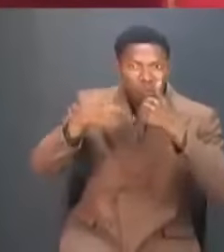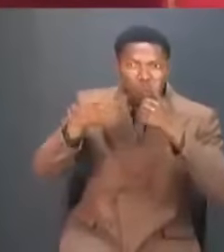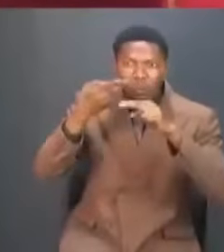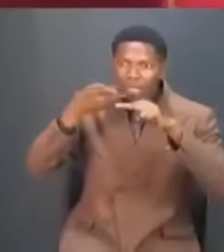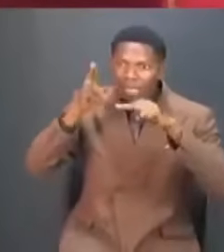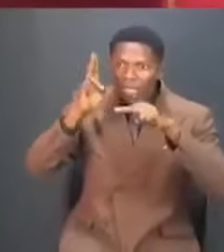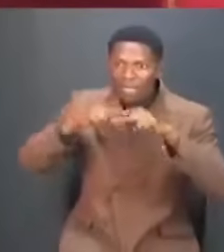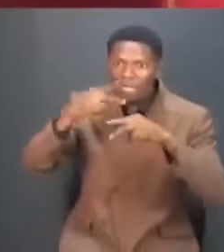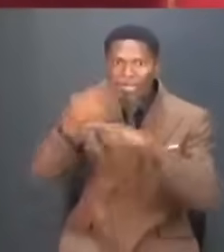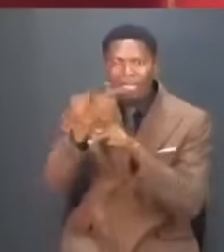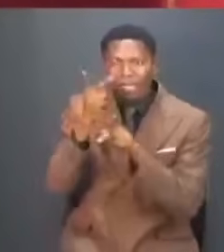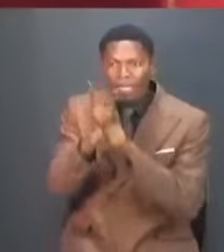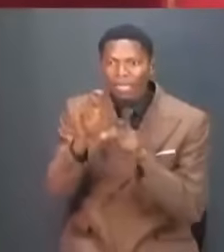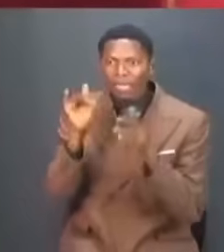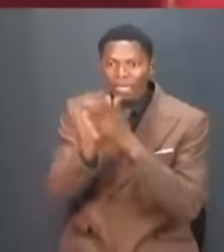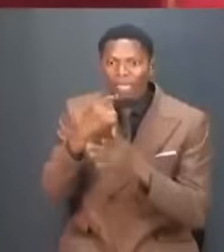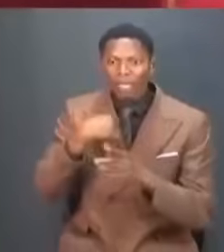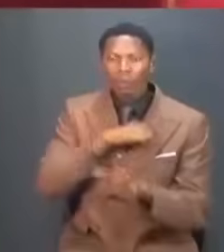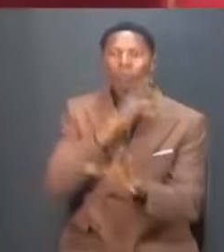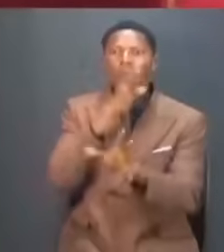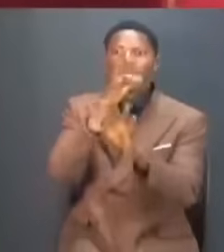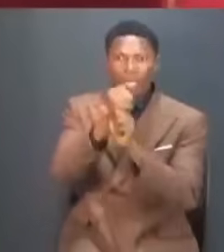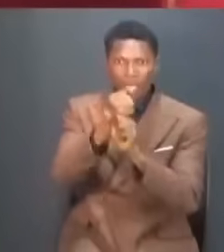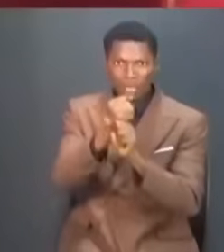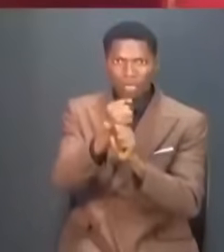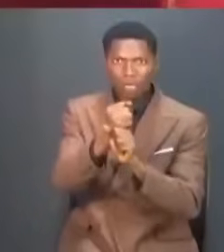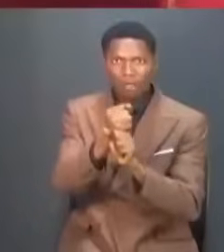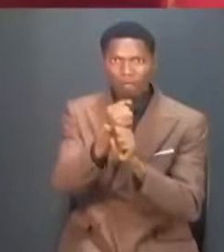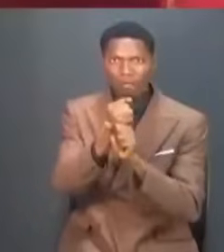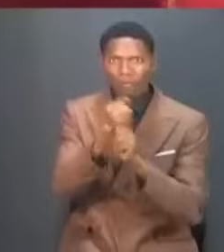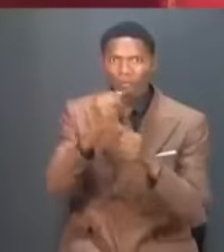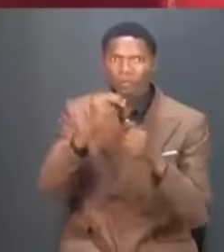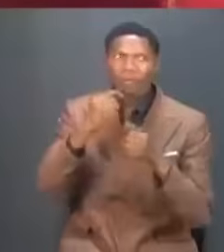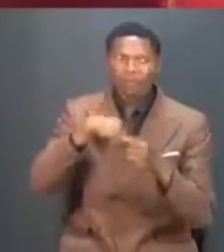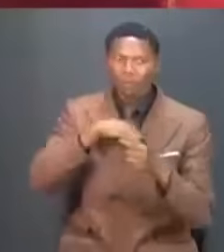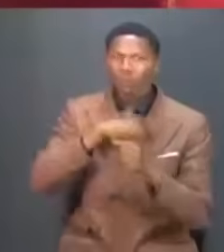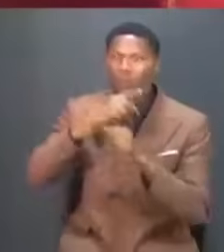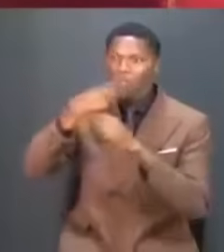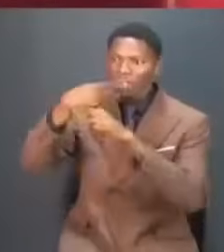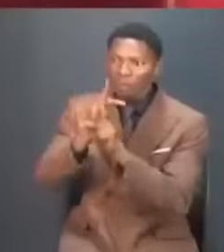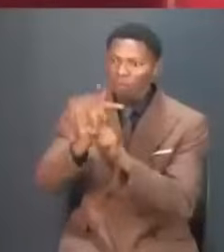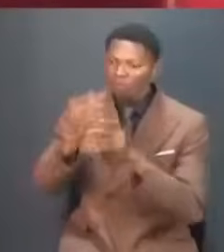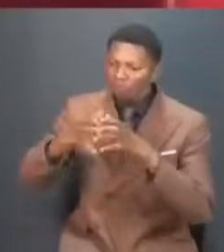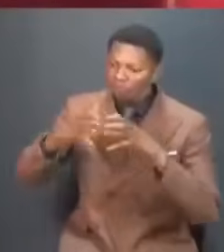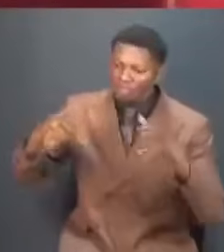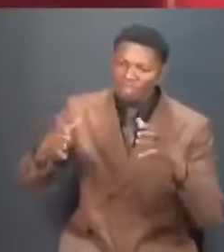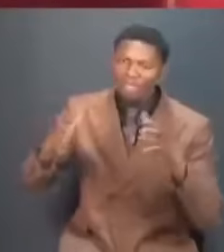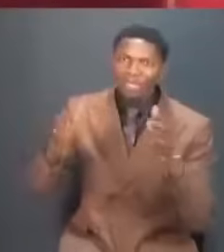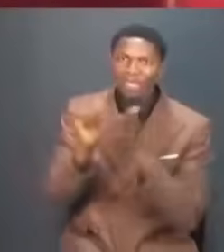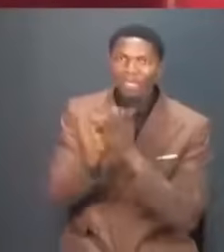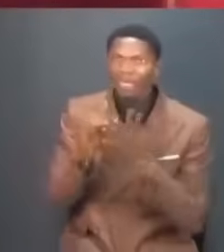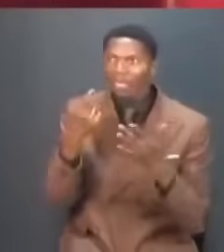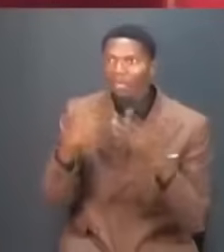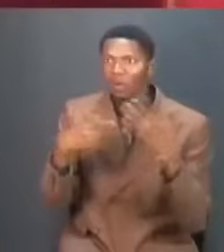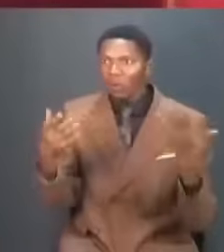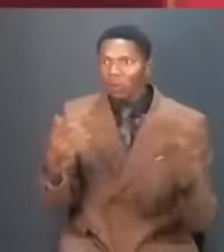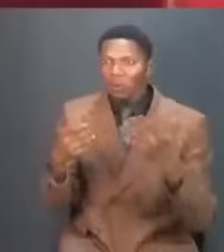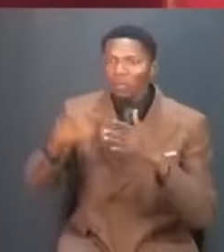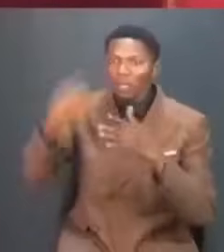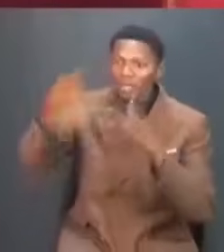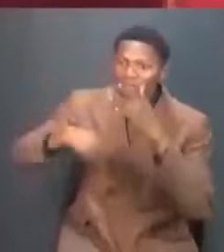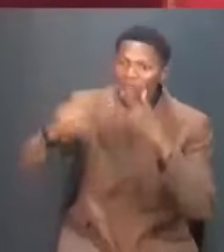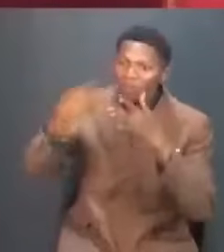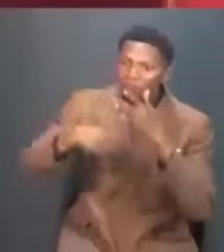production, which we have achieved. We have produced so much to the extent that prices are collapsing